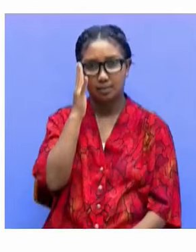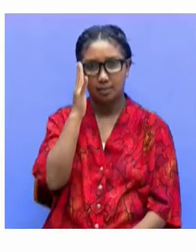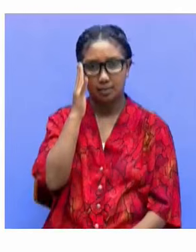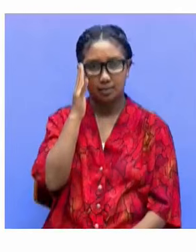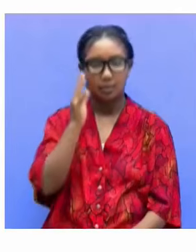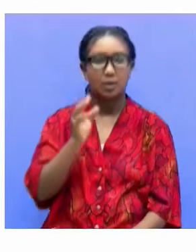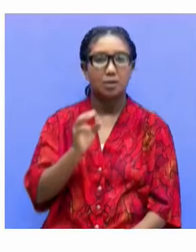we